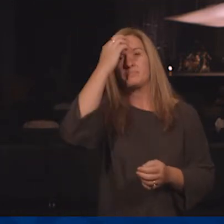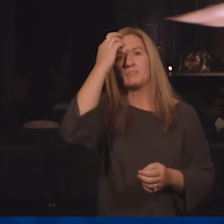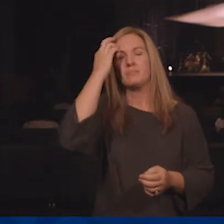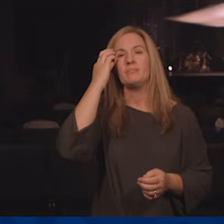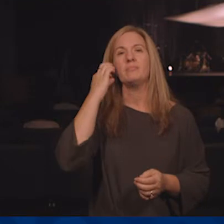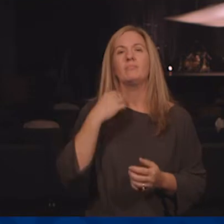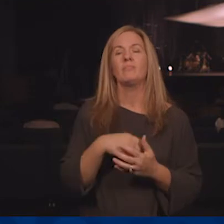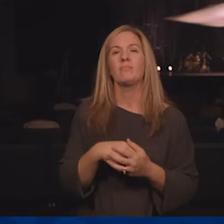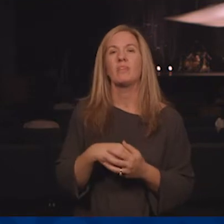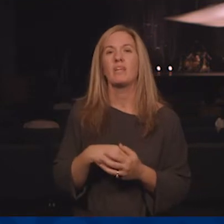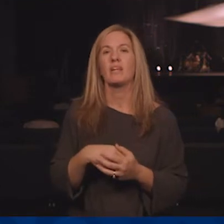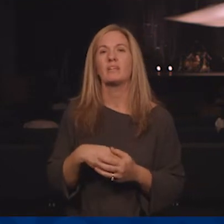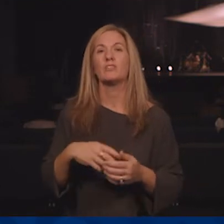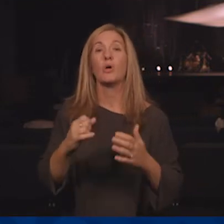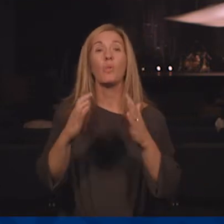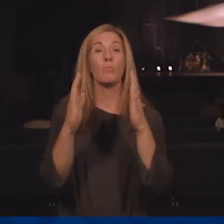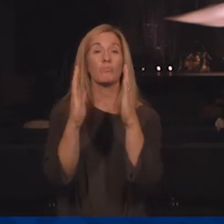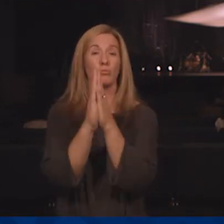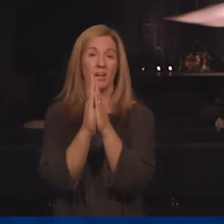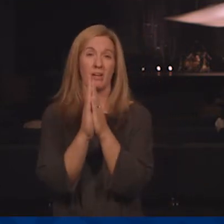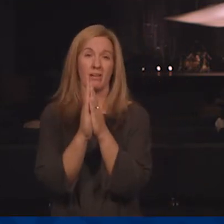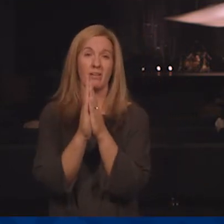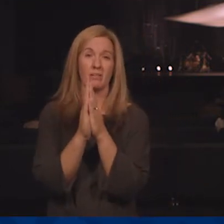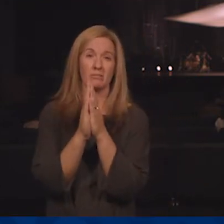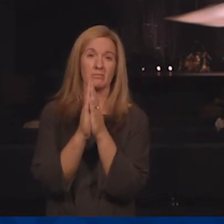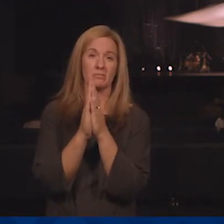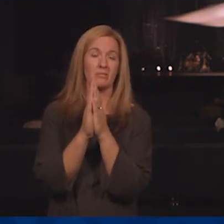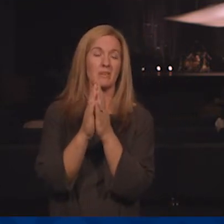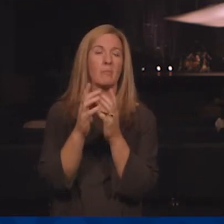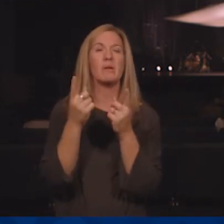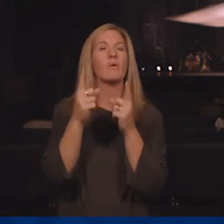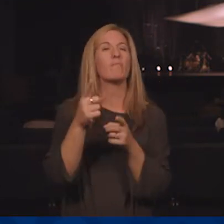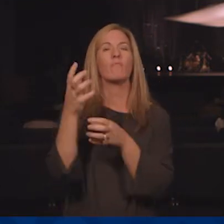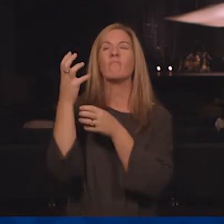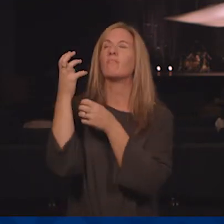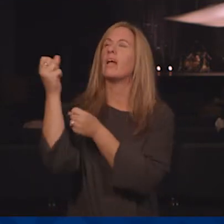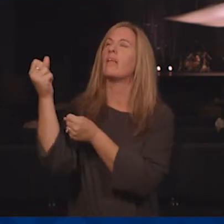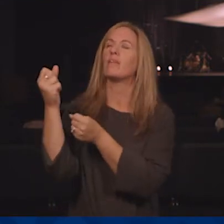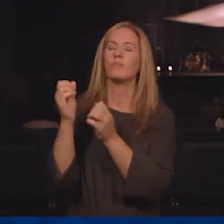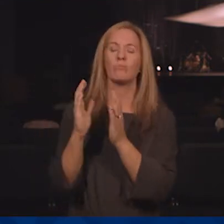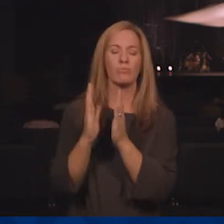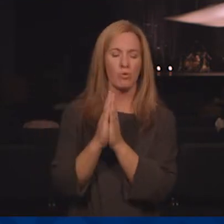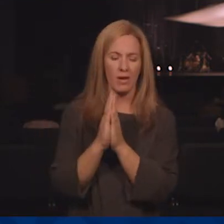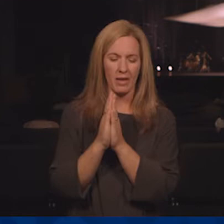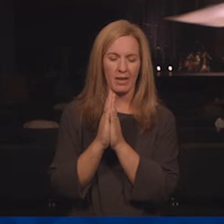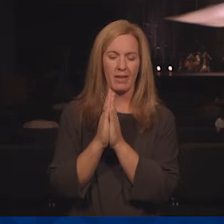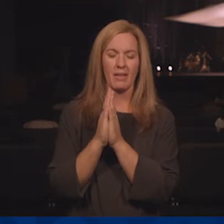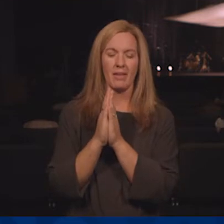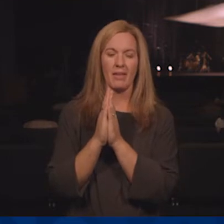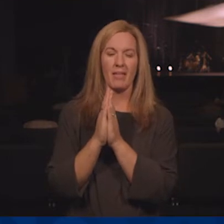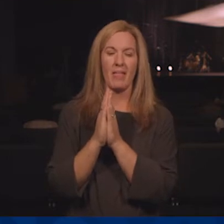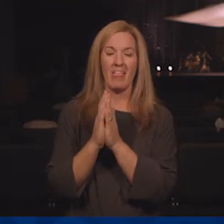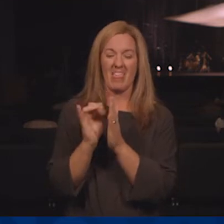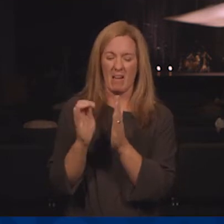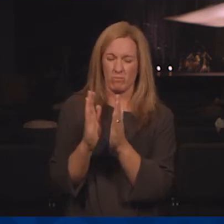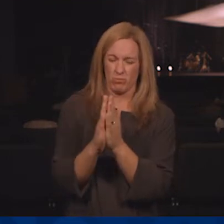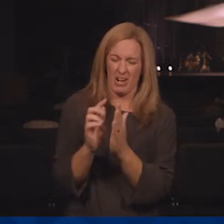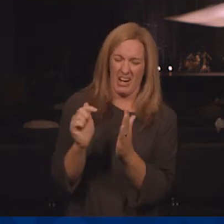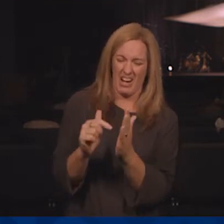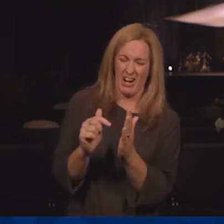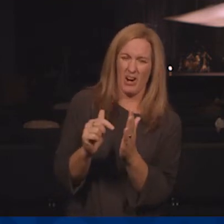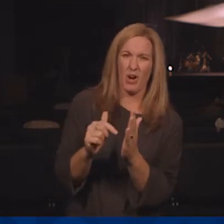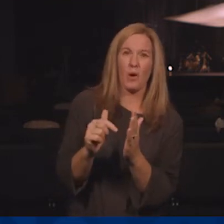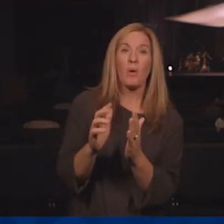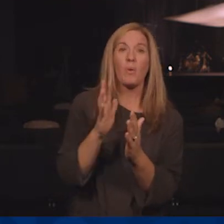The prayer offered in faith, James tells us, will make the sick, the spent, the weary to